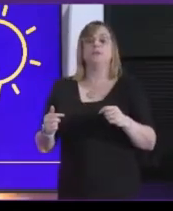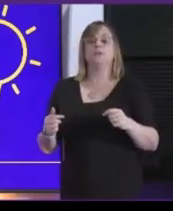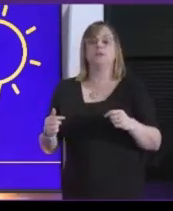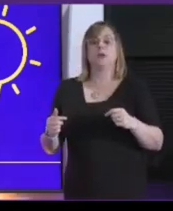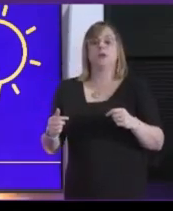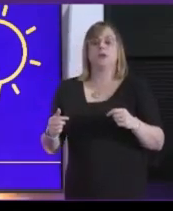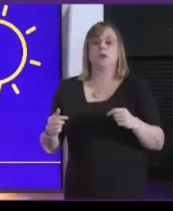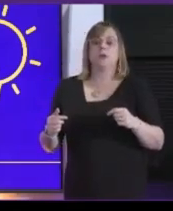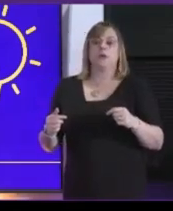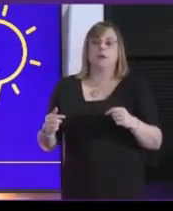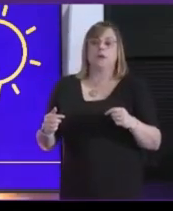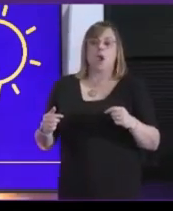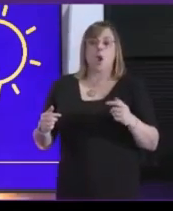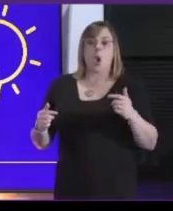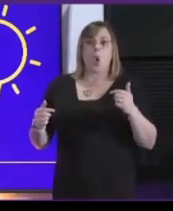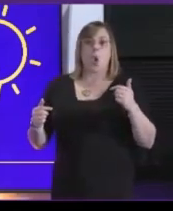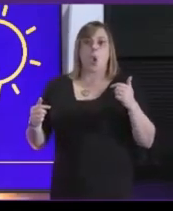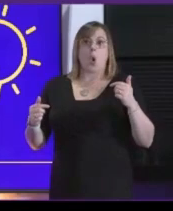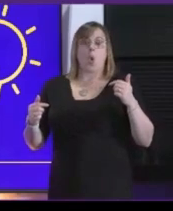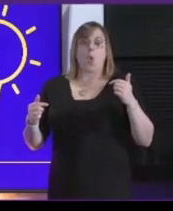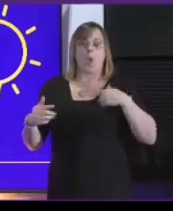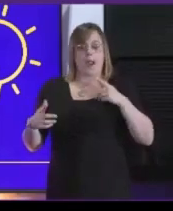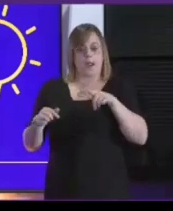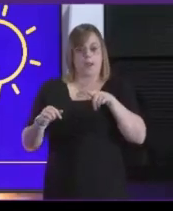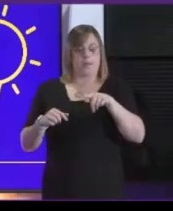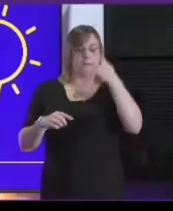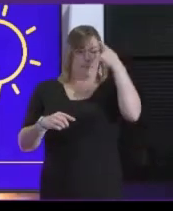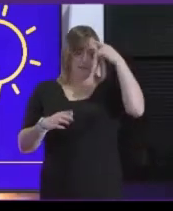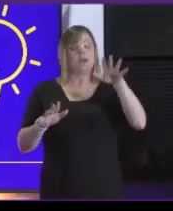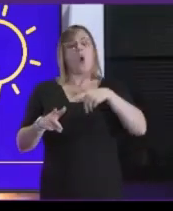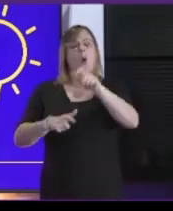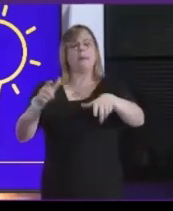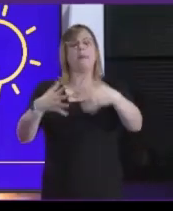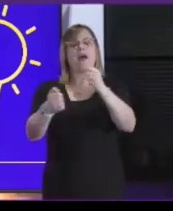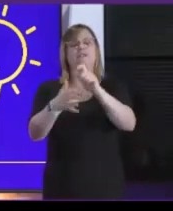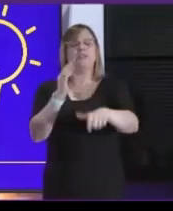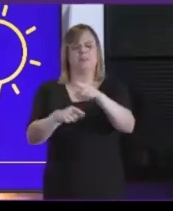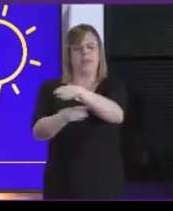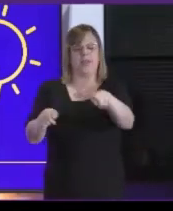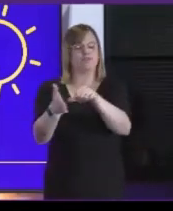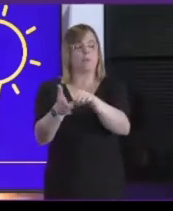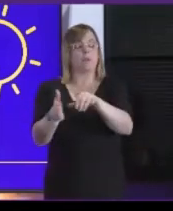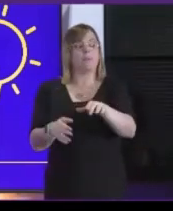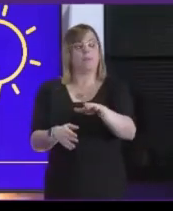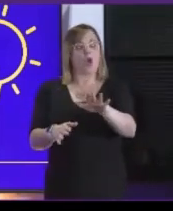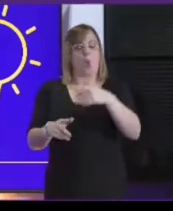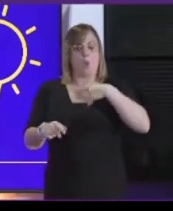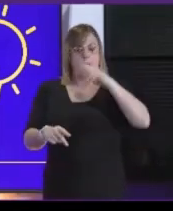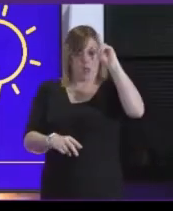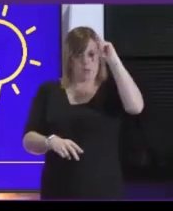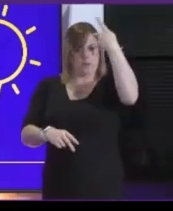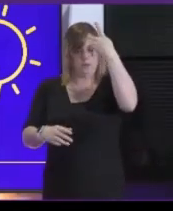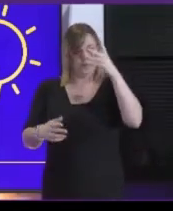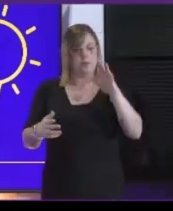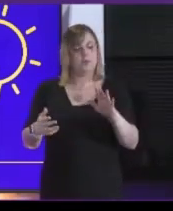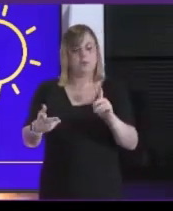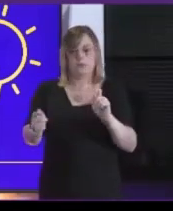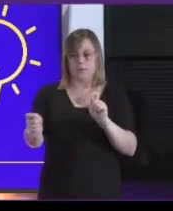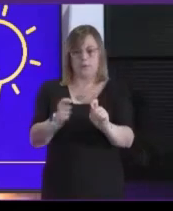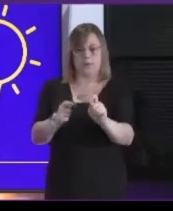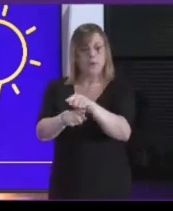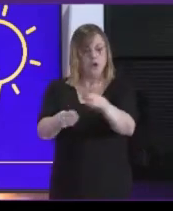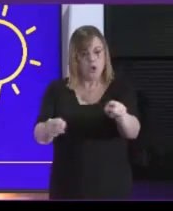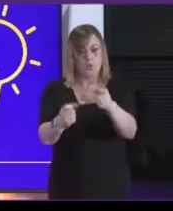with disabilities are the problem and must self-overcome the barriers or must